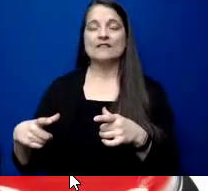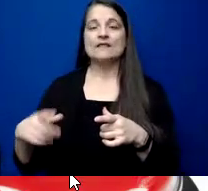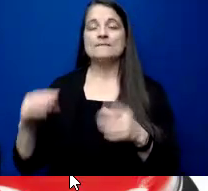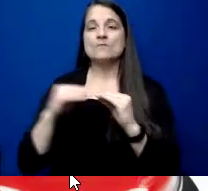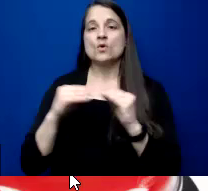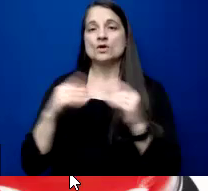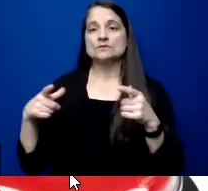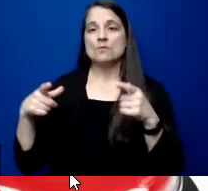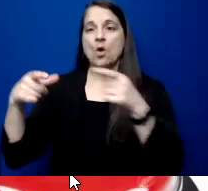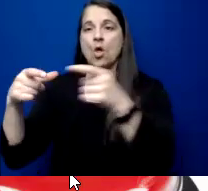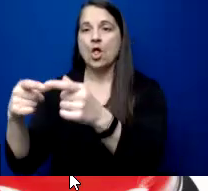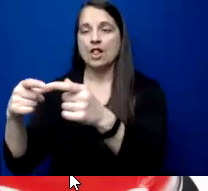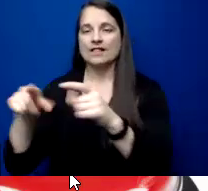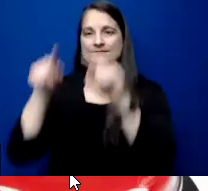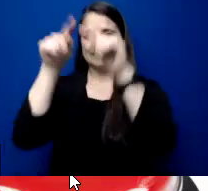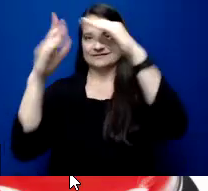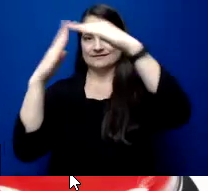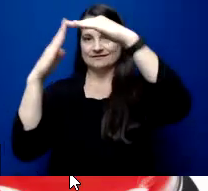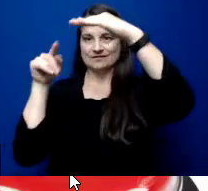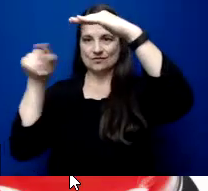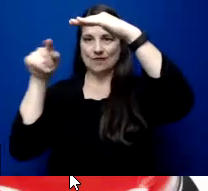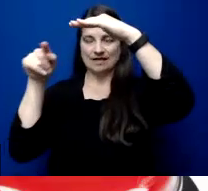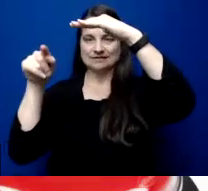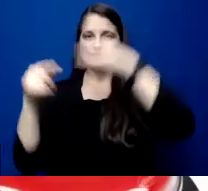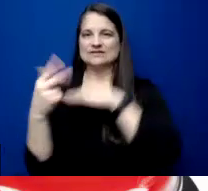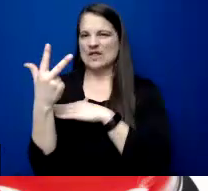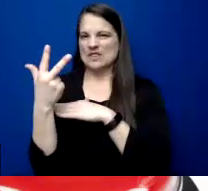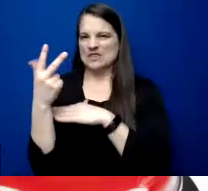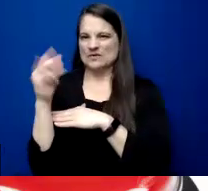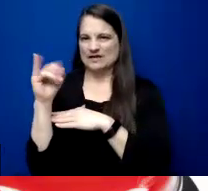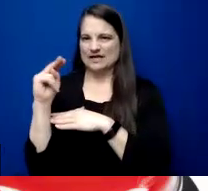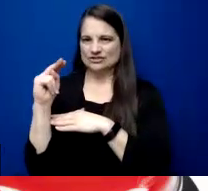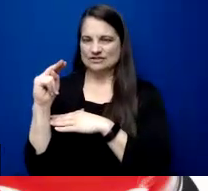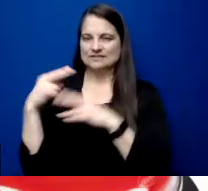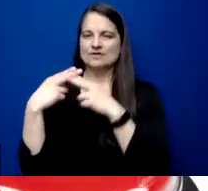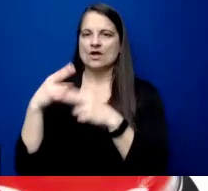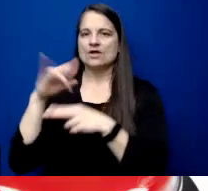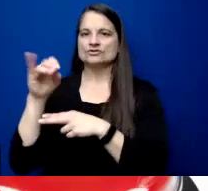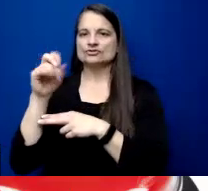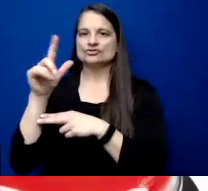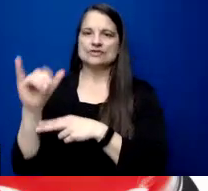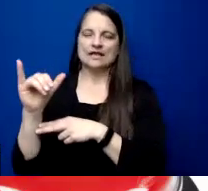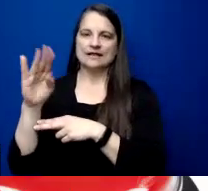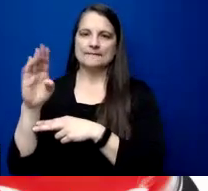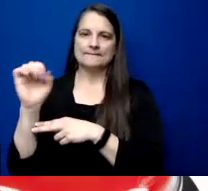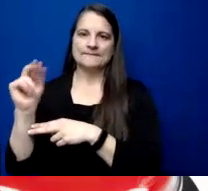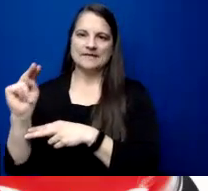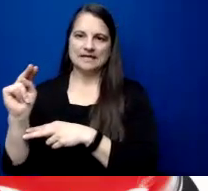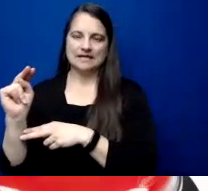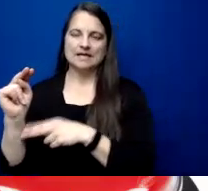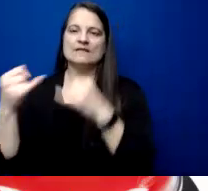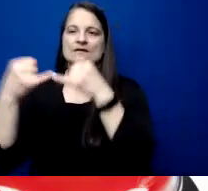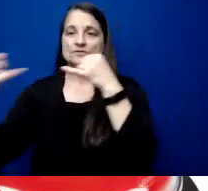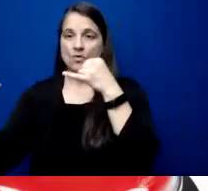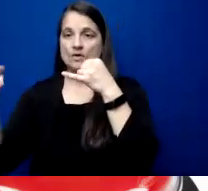the jelly bean. That one's maybe 3 inches across and works the same way. Also, there's a corded and uncorded